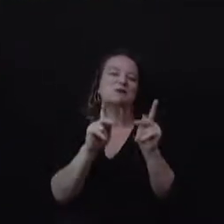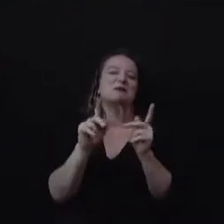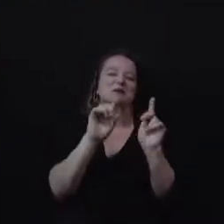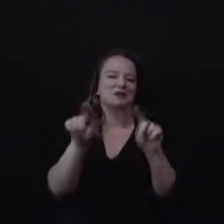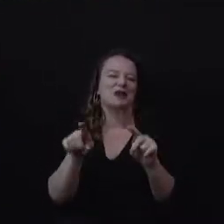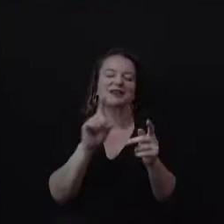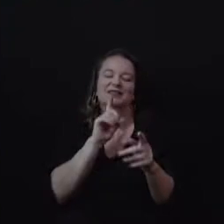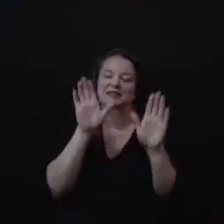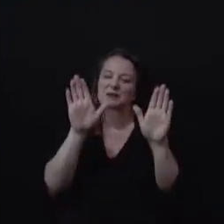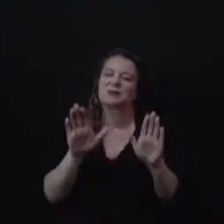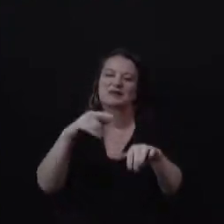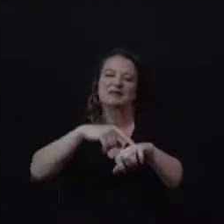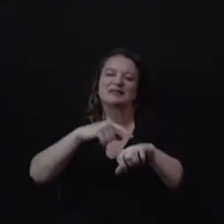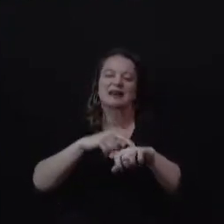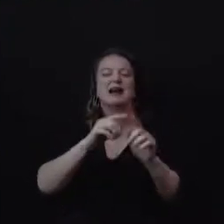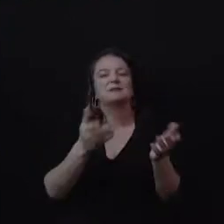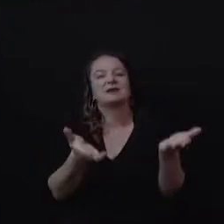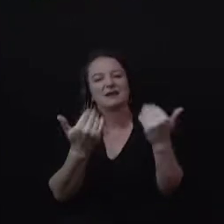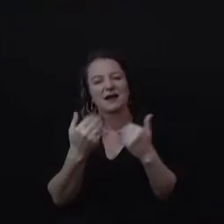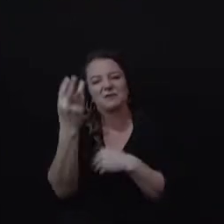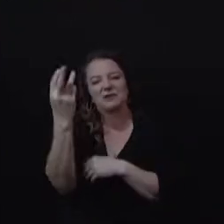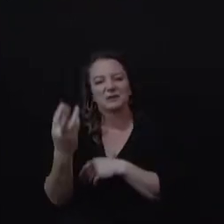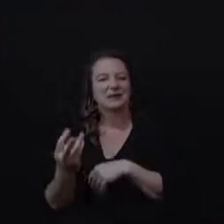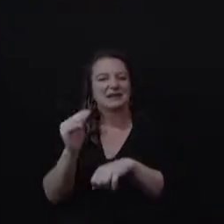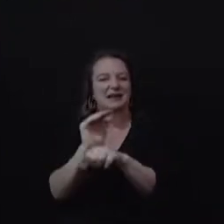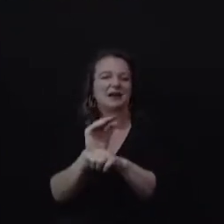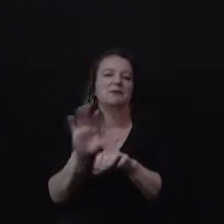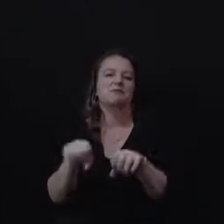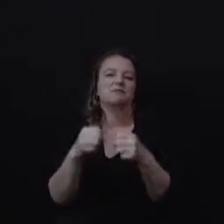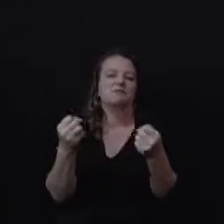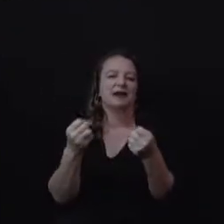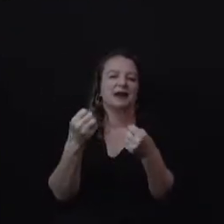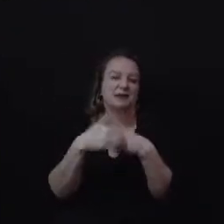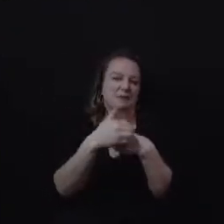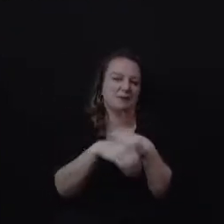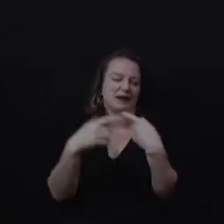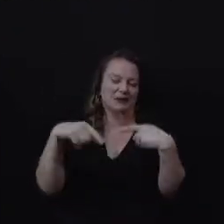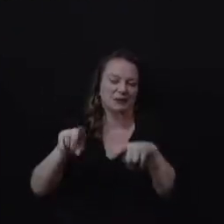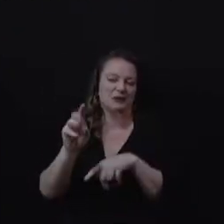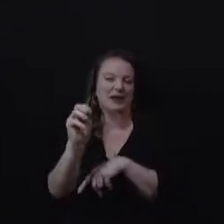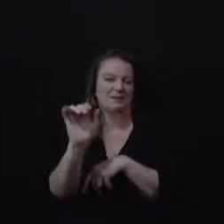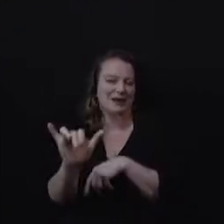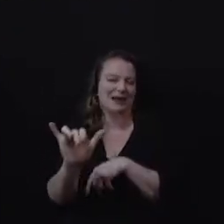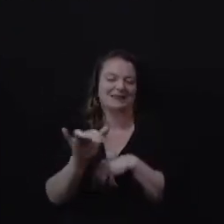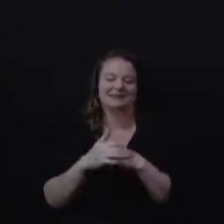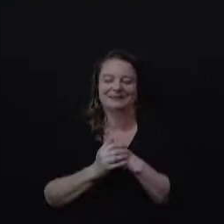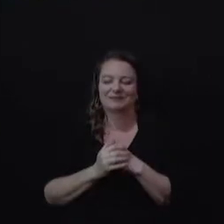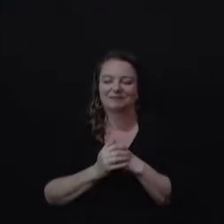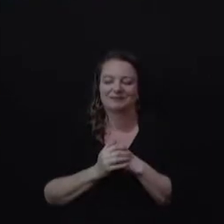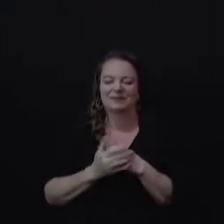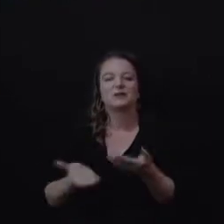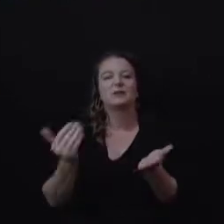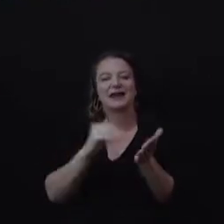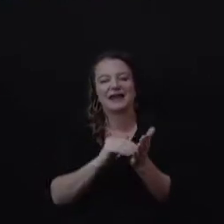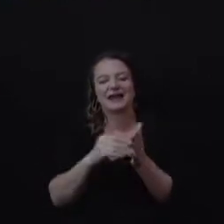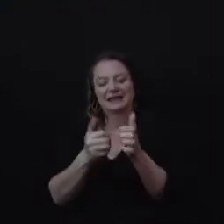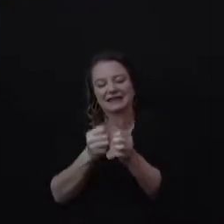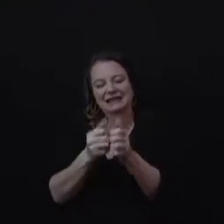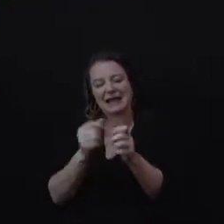great time. It's a great time. We want you to come out. We're doing that through the end of May, and we'd love to have you join us. So again, text the word